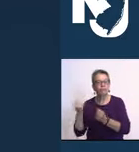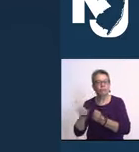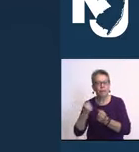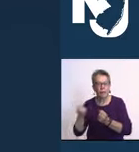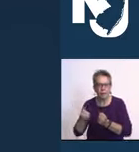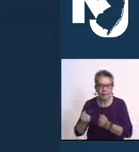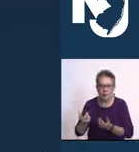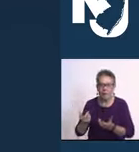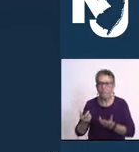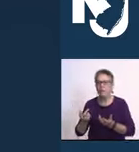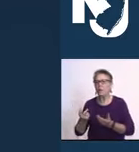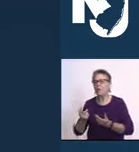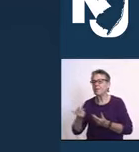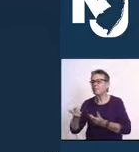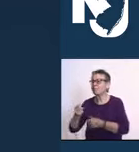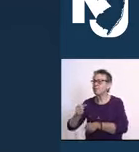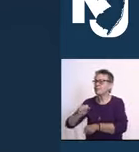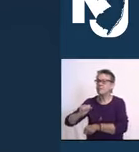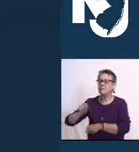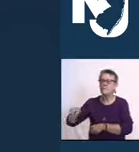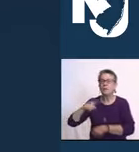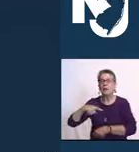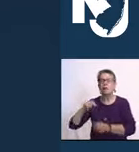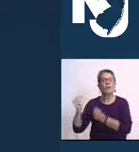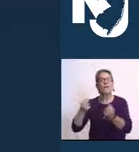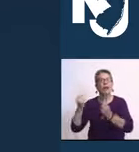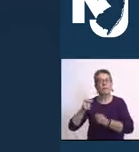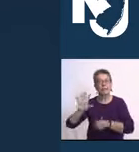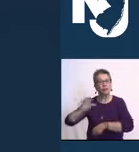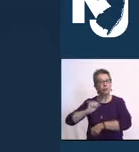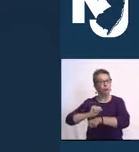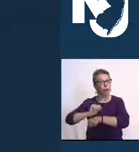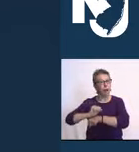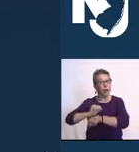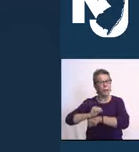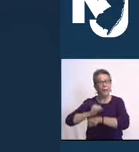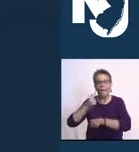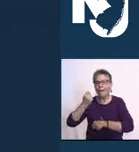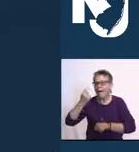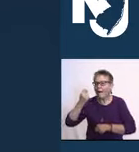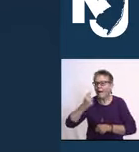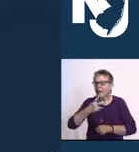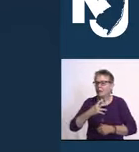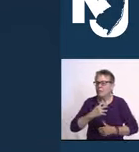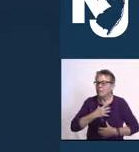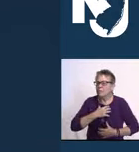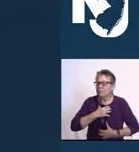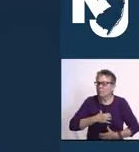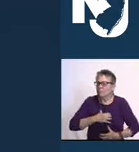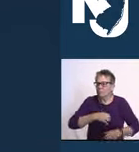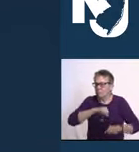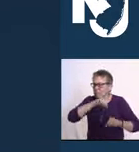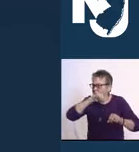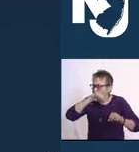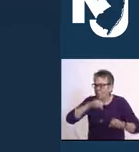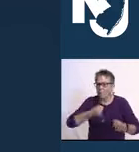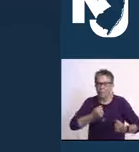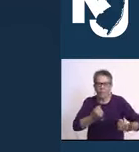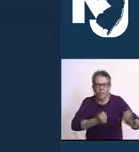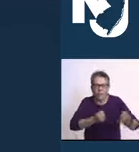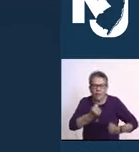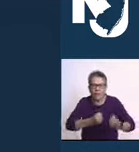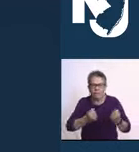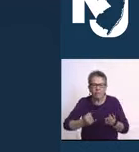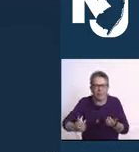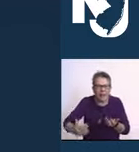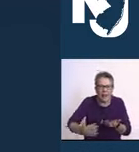passion. He held a collection of classic cars, Pat, including a 1955 Chevy Bel Air convertible that